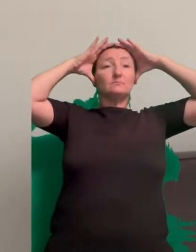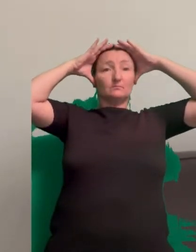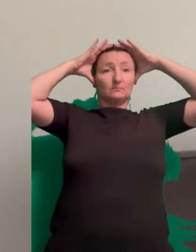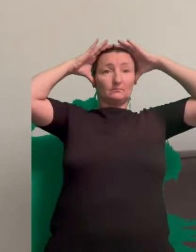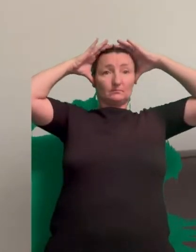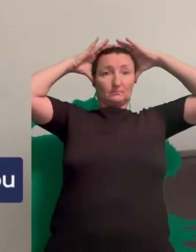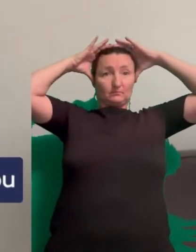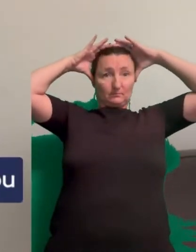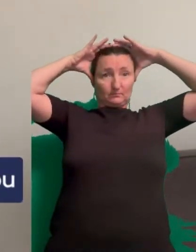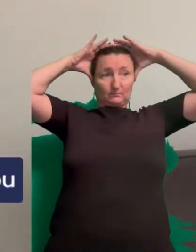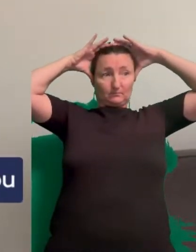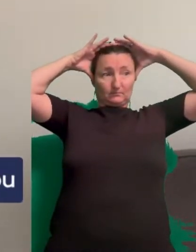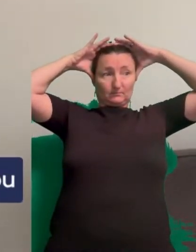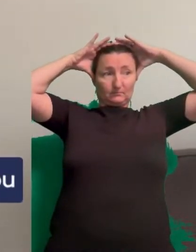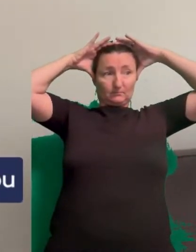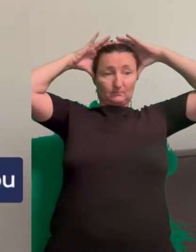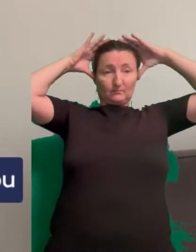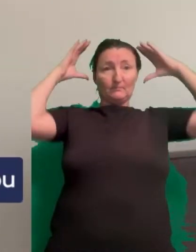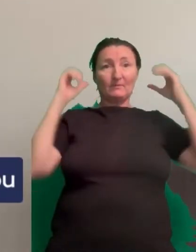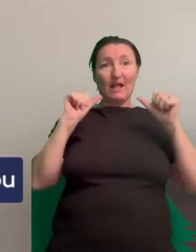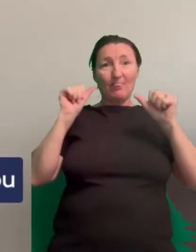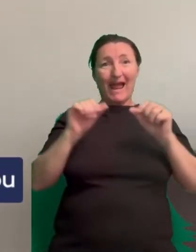ears on this one. And then